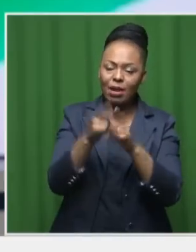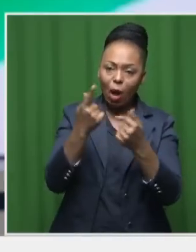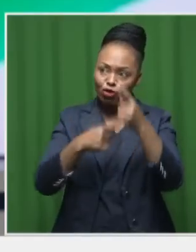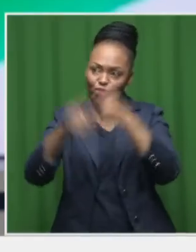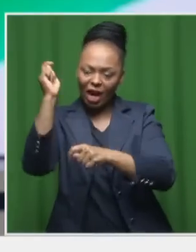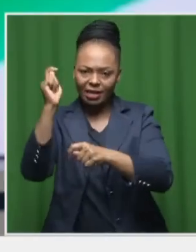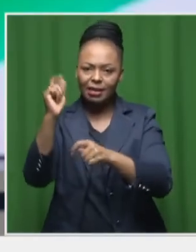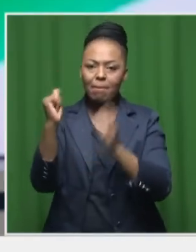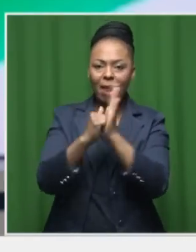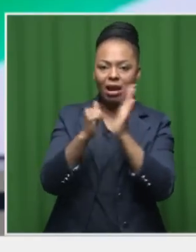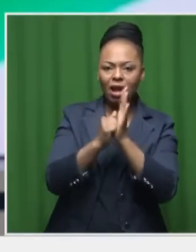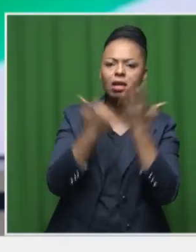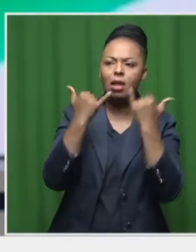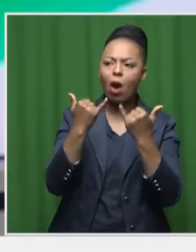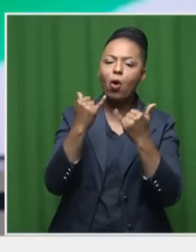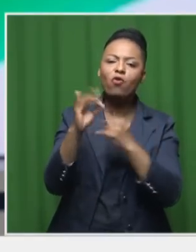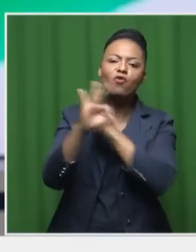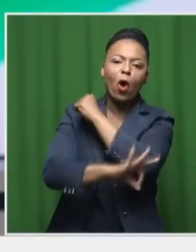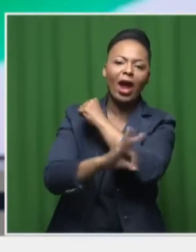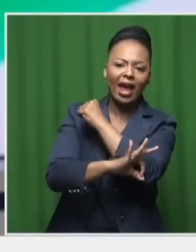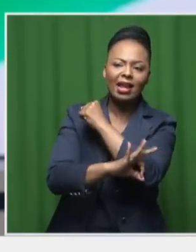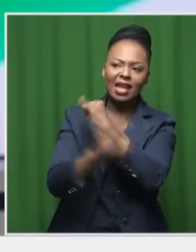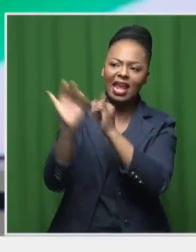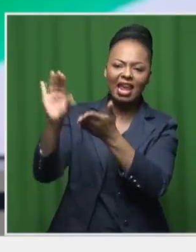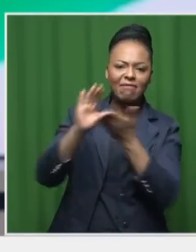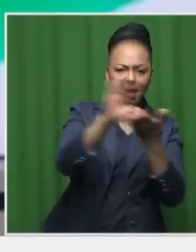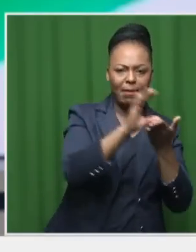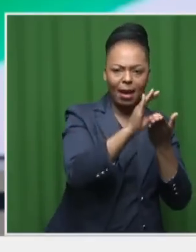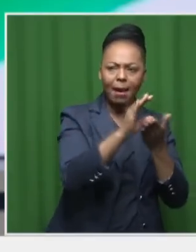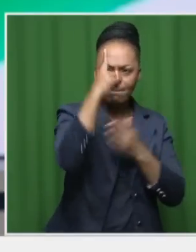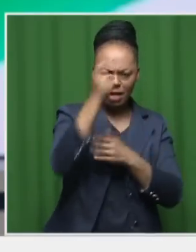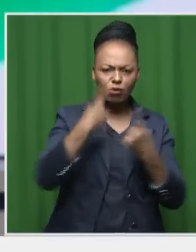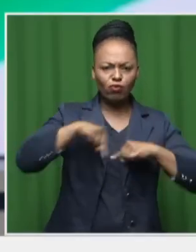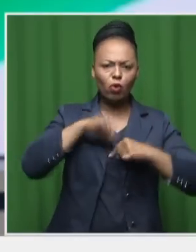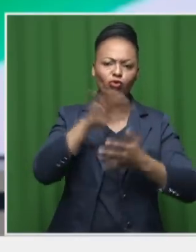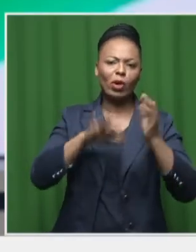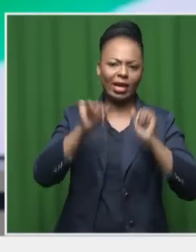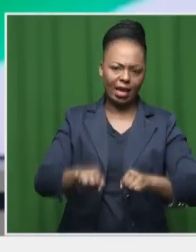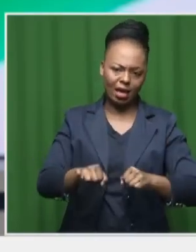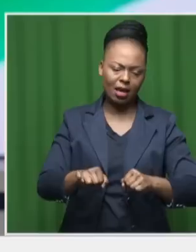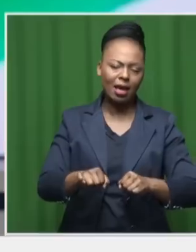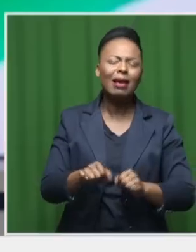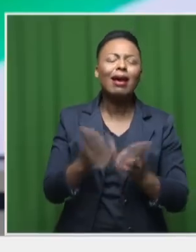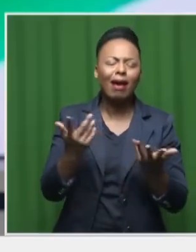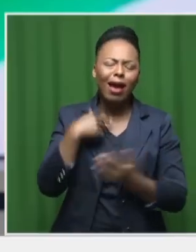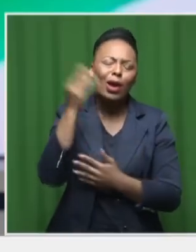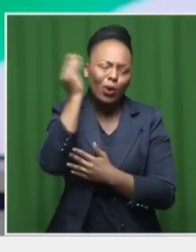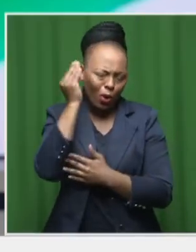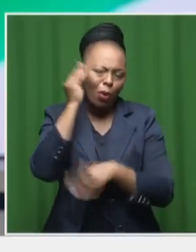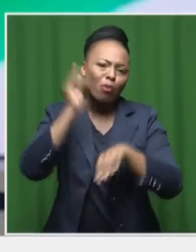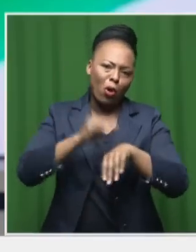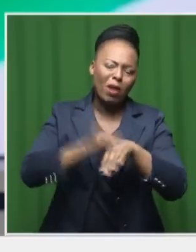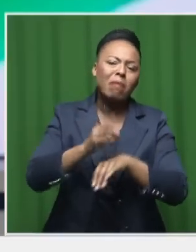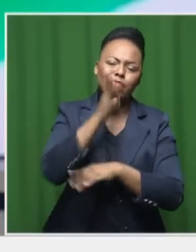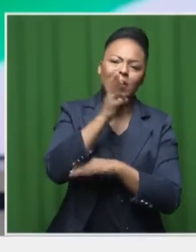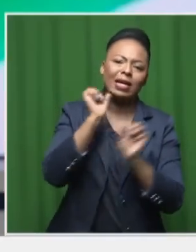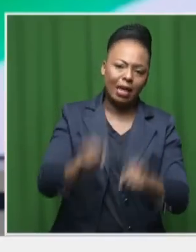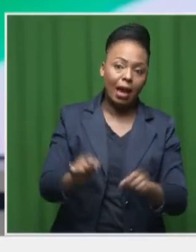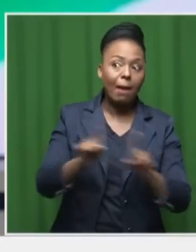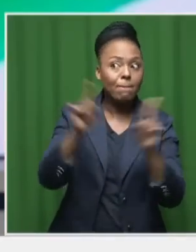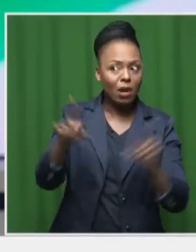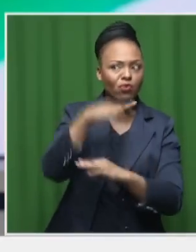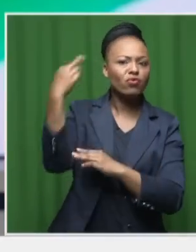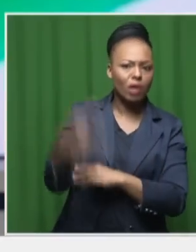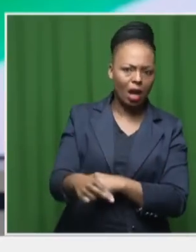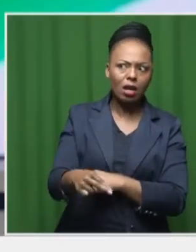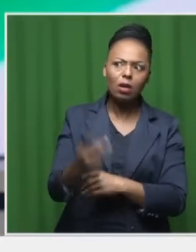are foreign investors. They believe in our story. So yes, I hear that we have a lot of challenges to face, but the reality is that we